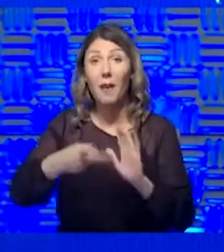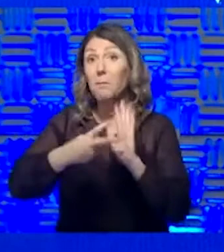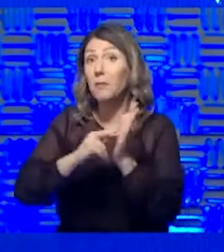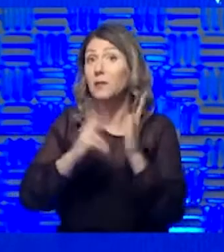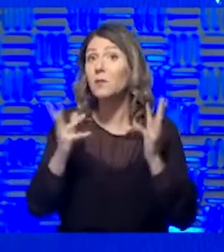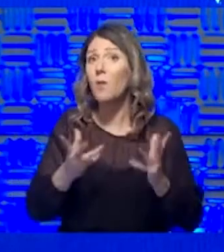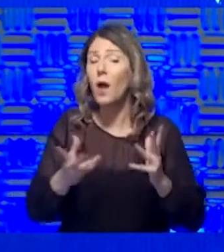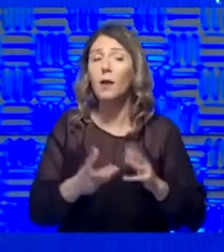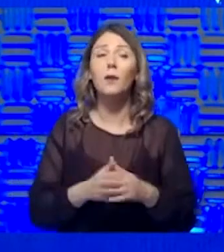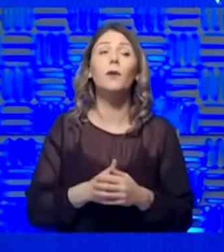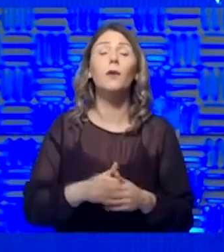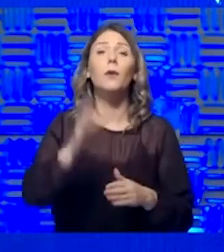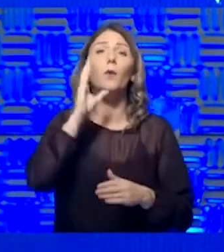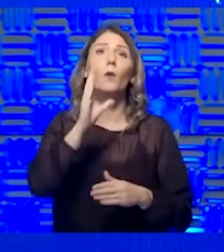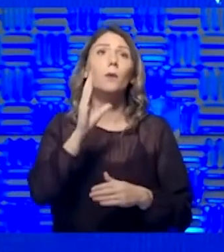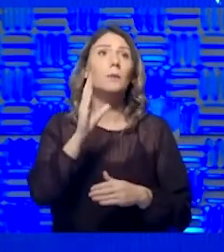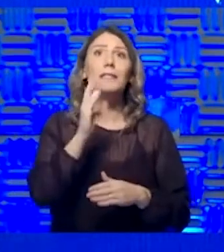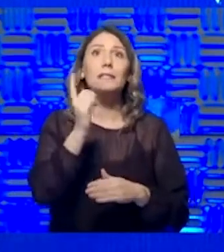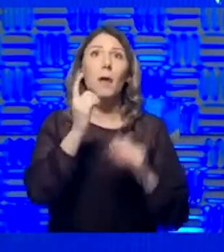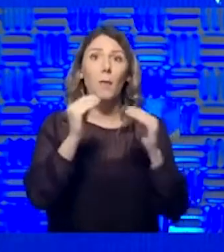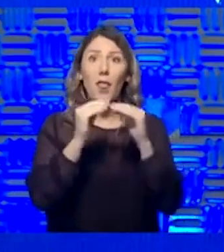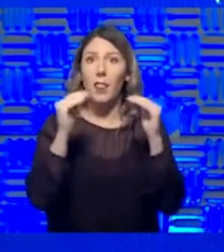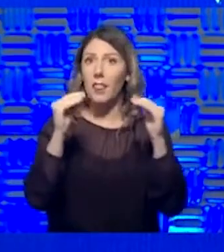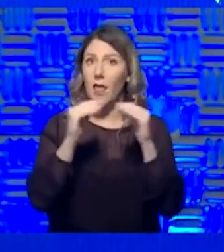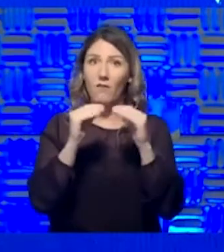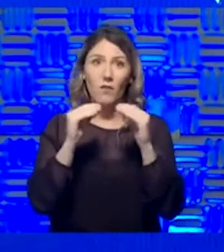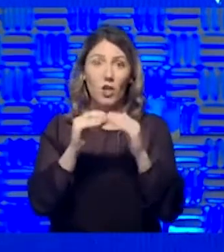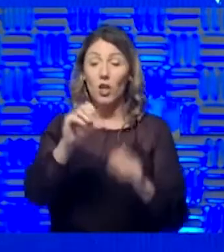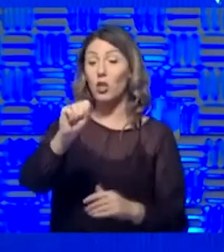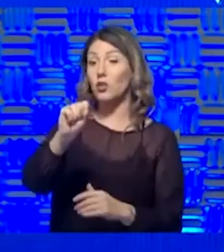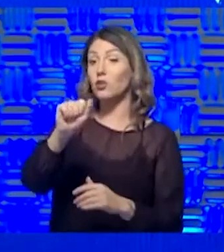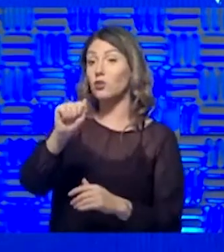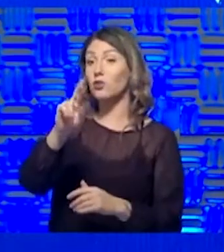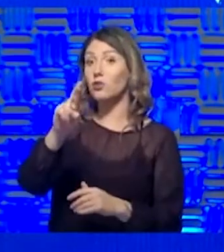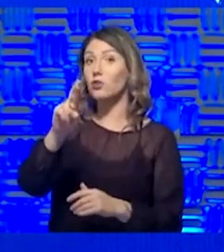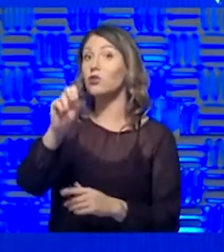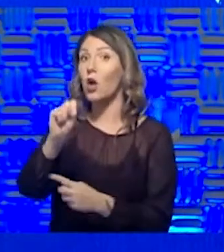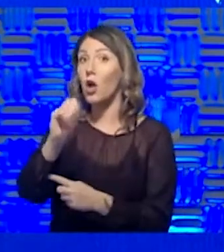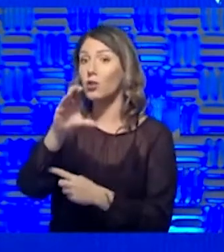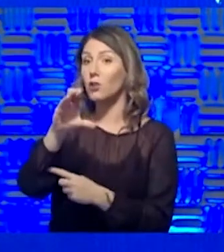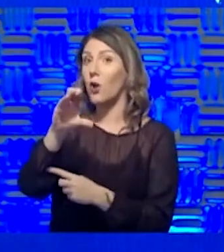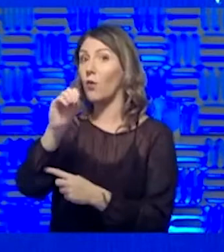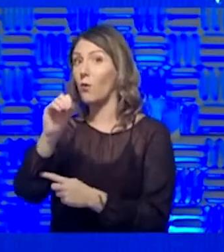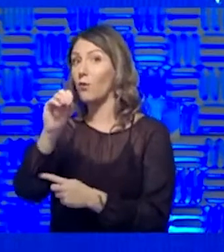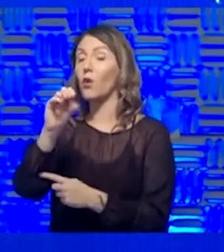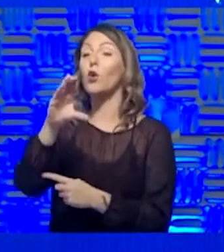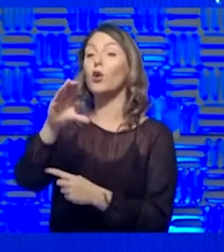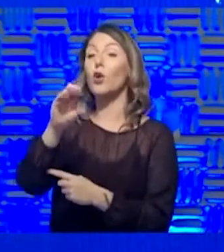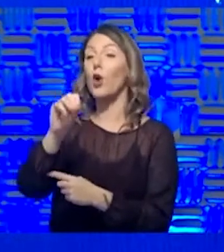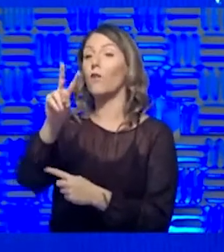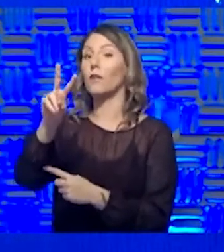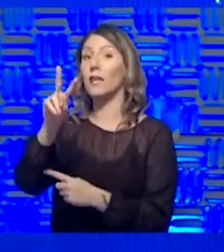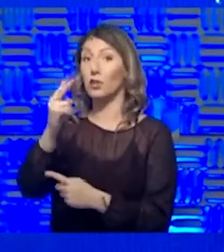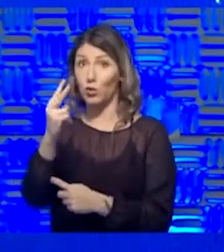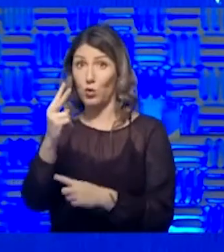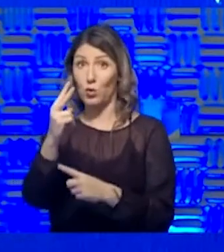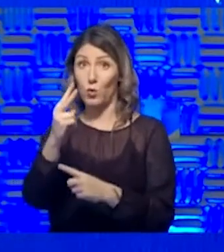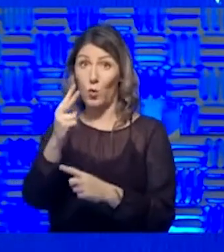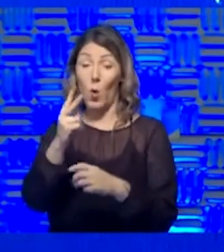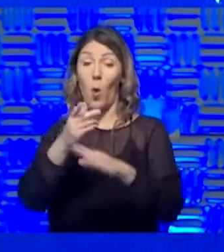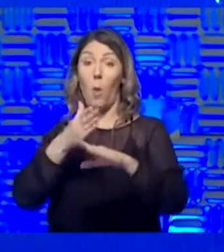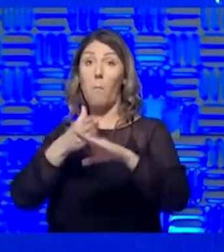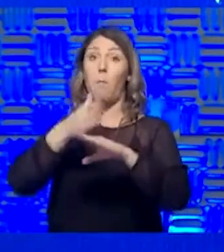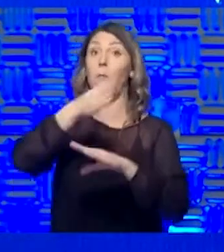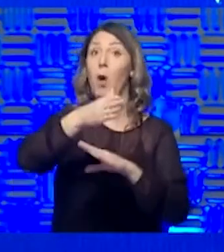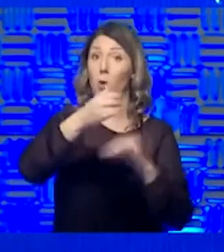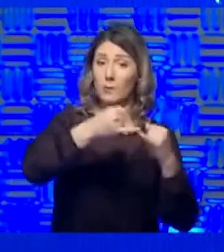to have some level of coronavirus, SARS-CoV-2, post the peak. And because we didn't infect